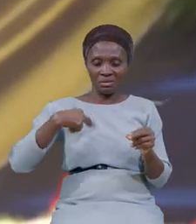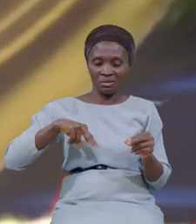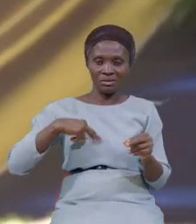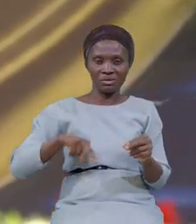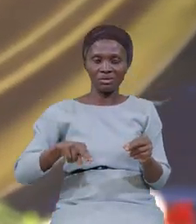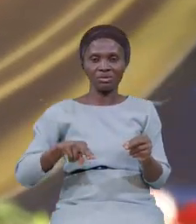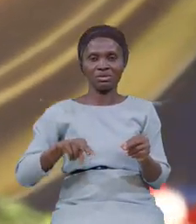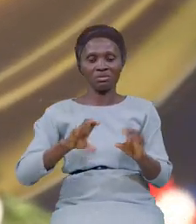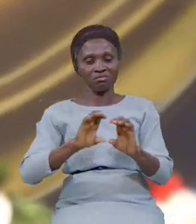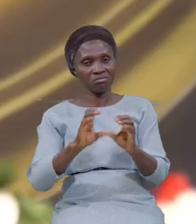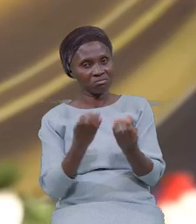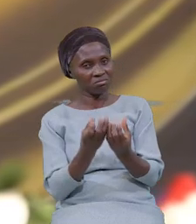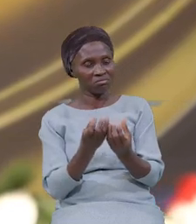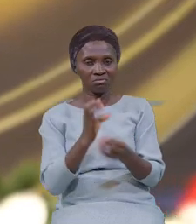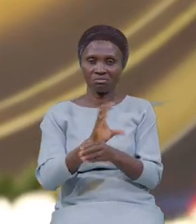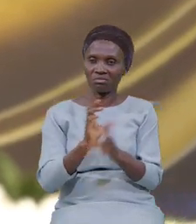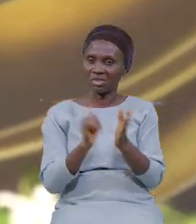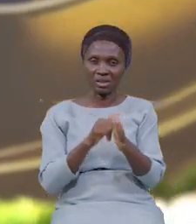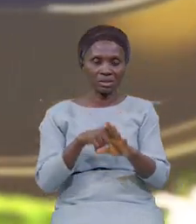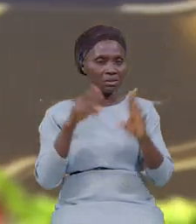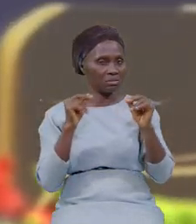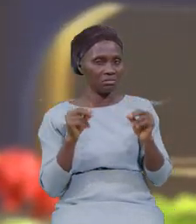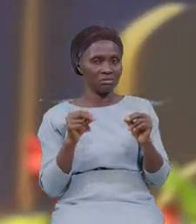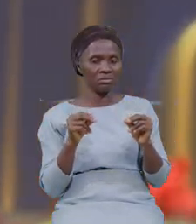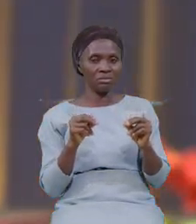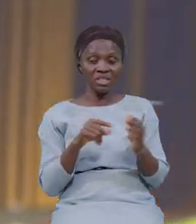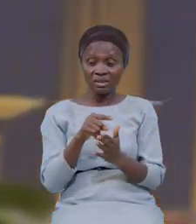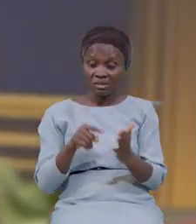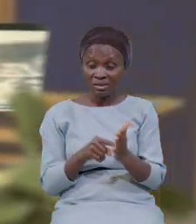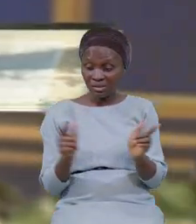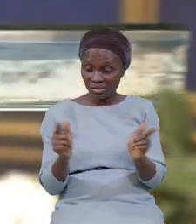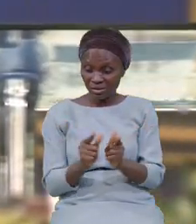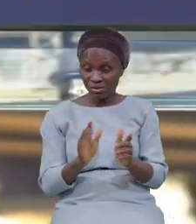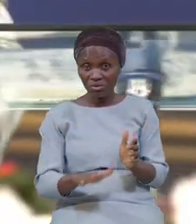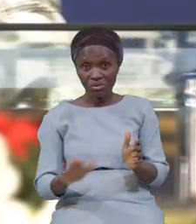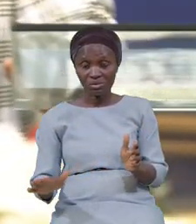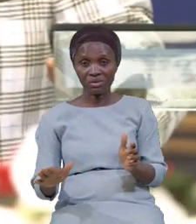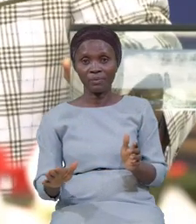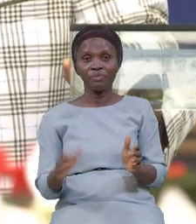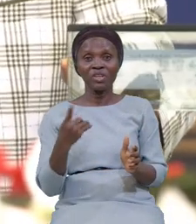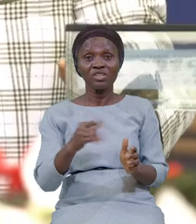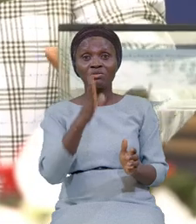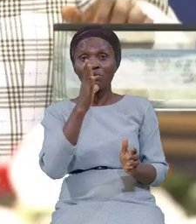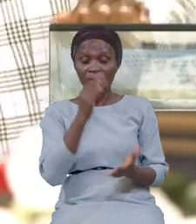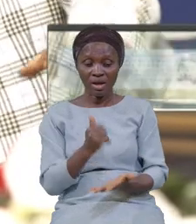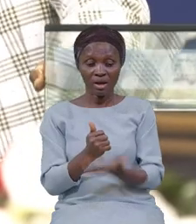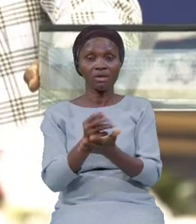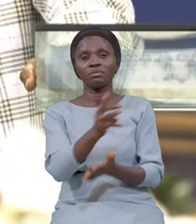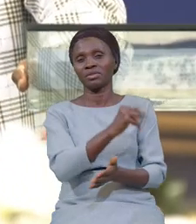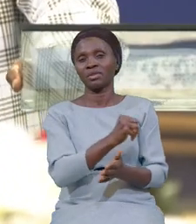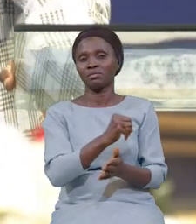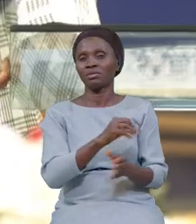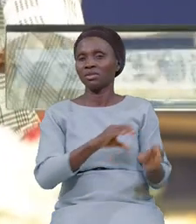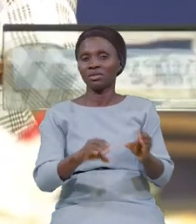that would take up these little children. But the mother did it all